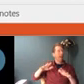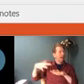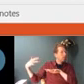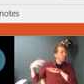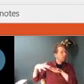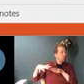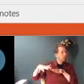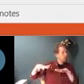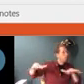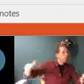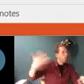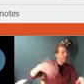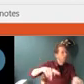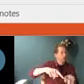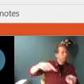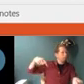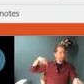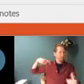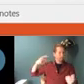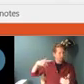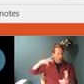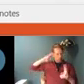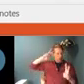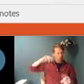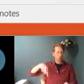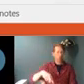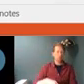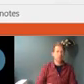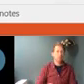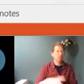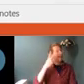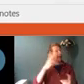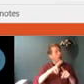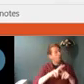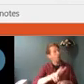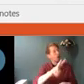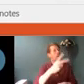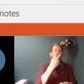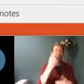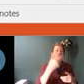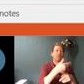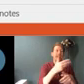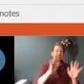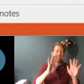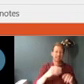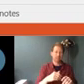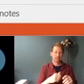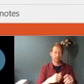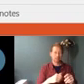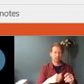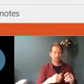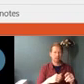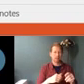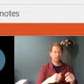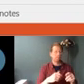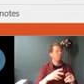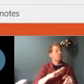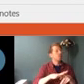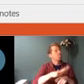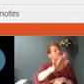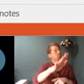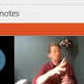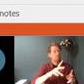Okay, next slide. Just pointing to the future, the last two slides is really about where things are going and